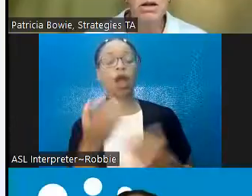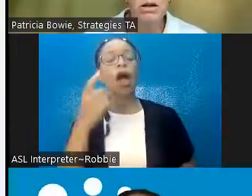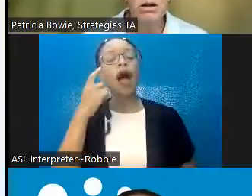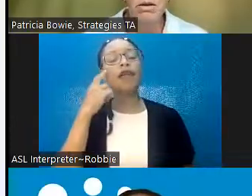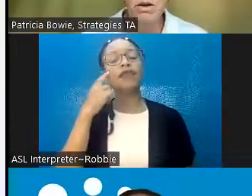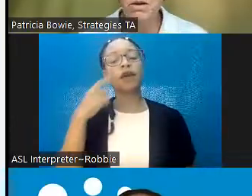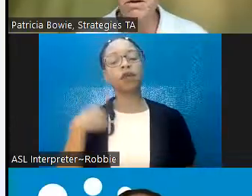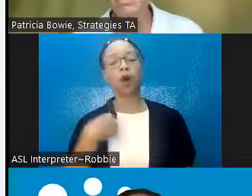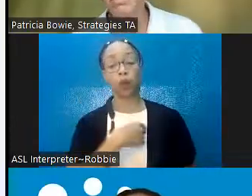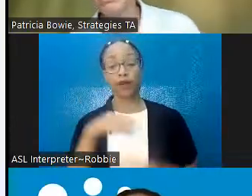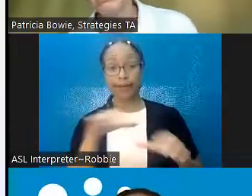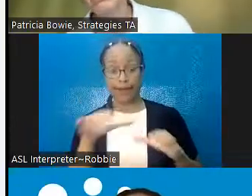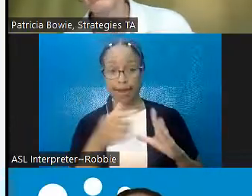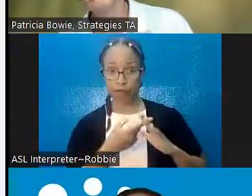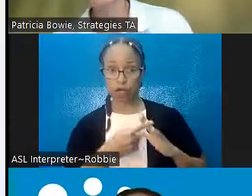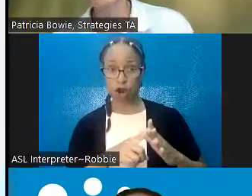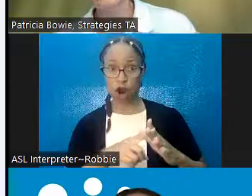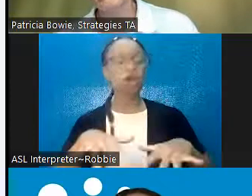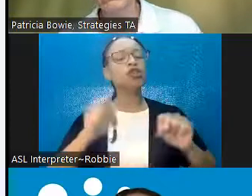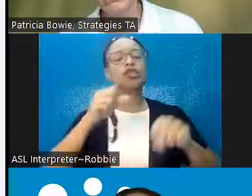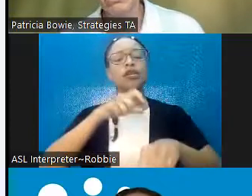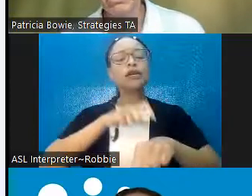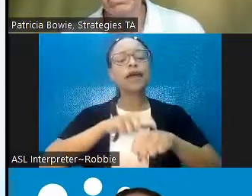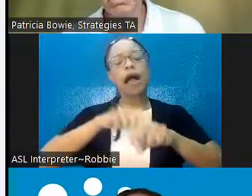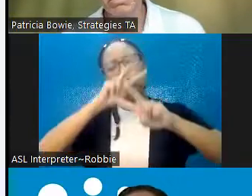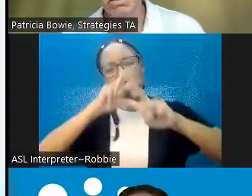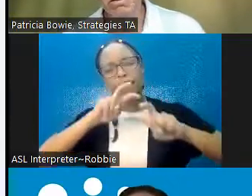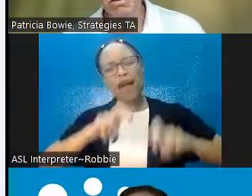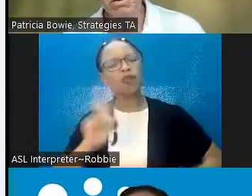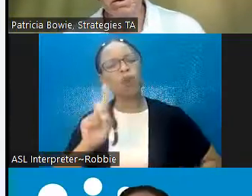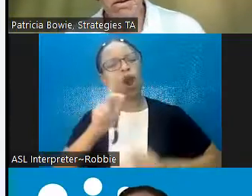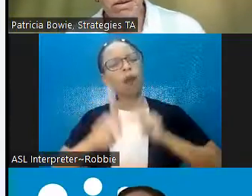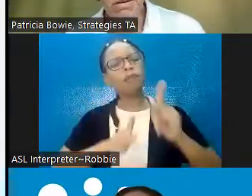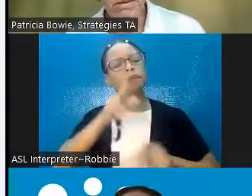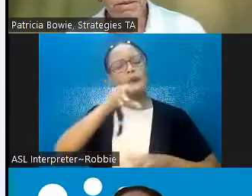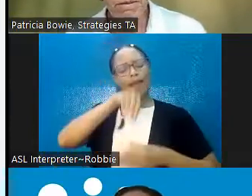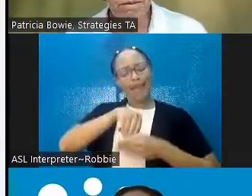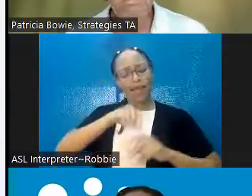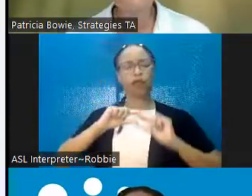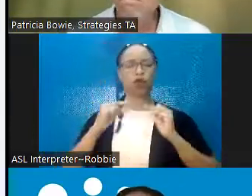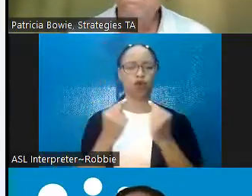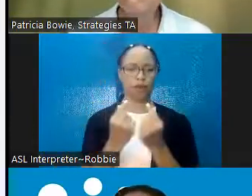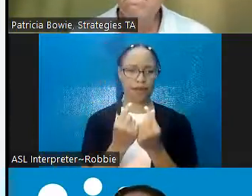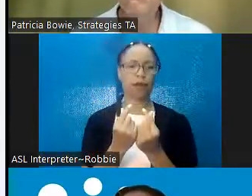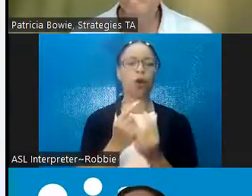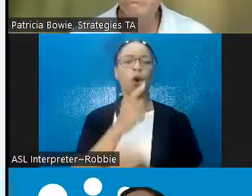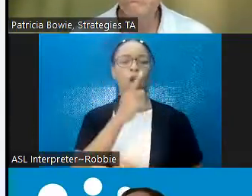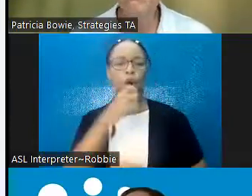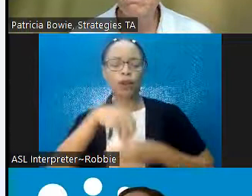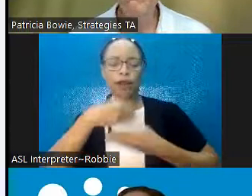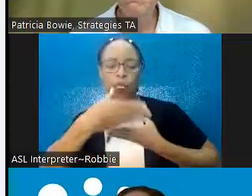what we did initially was just took some time to assess where people are in the group that we had, right? Who's in the